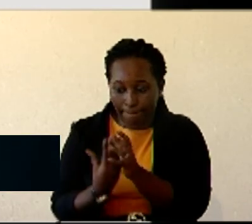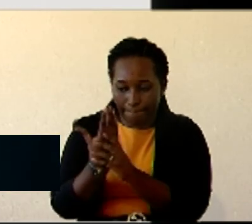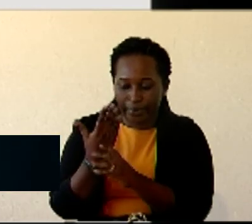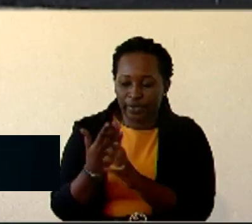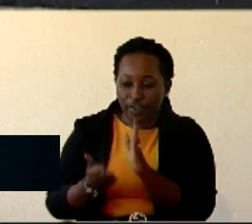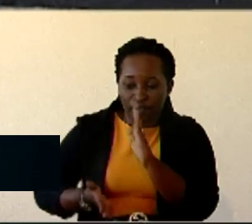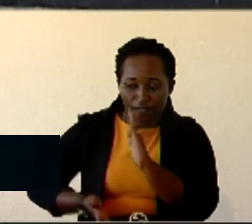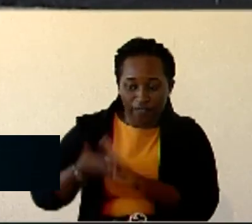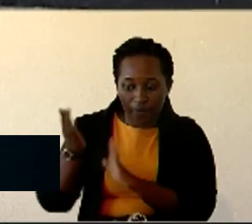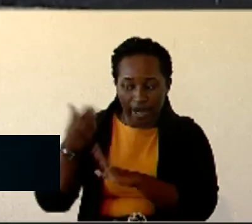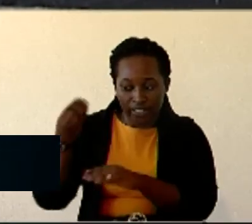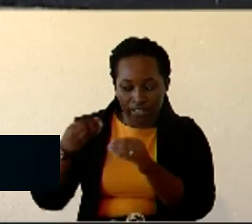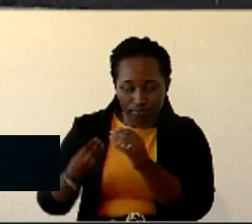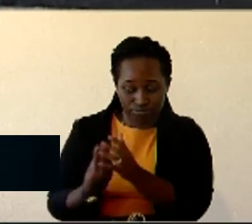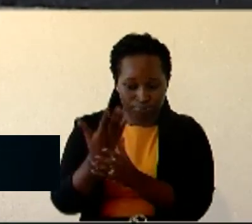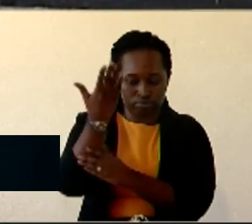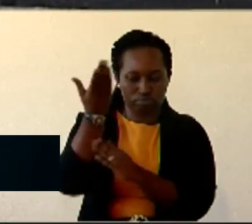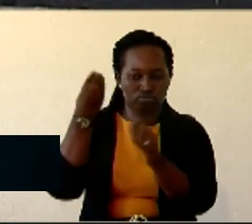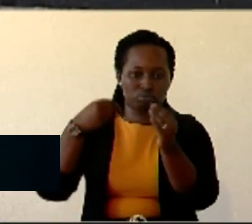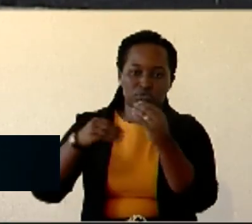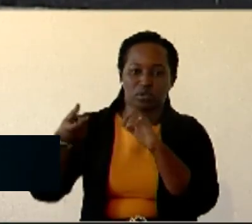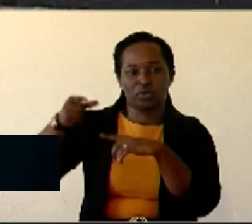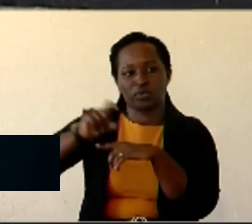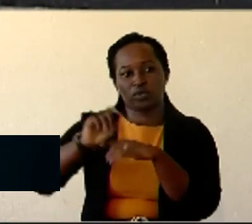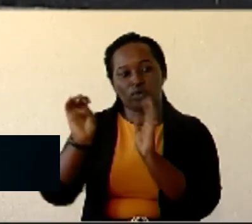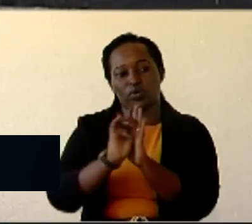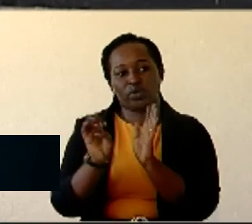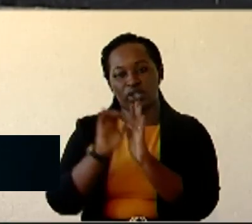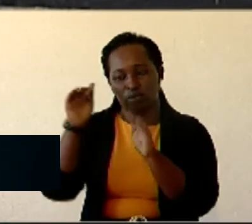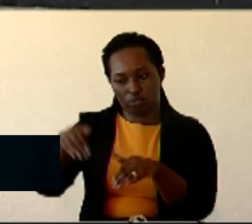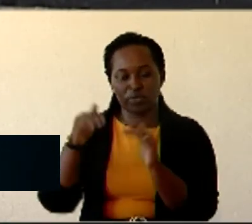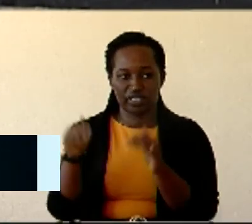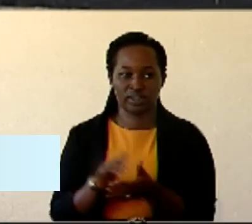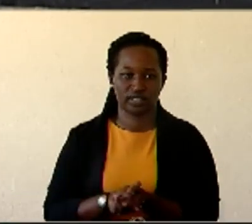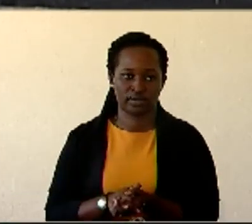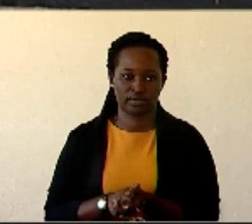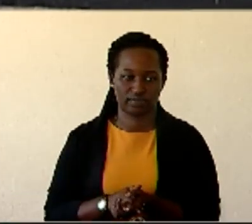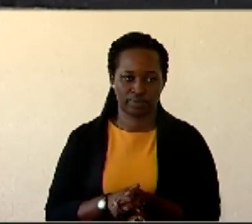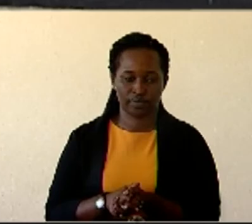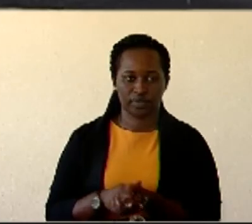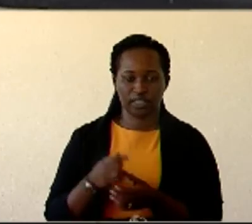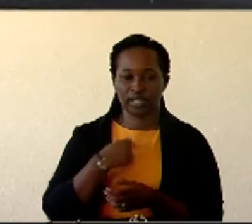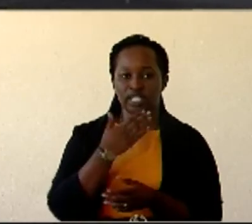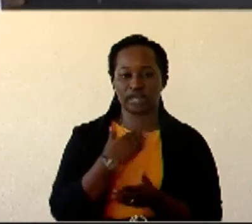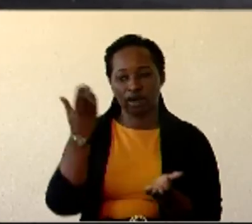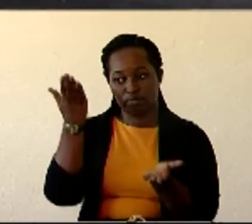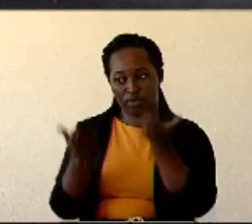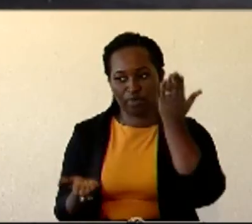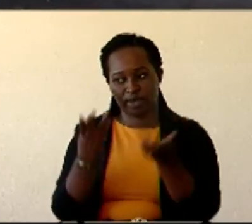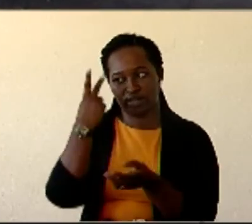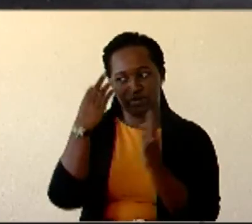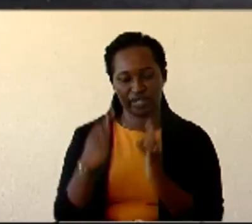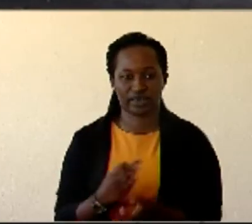increase the supply of a commodity. So let's talk about maybe the agriculture sector. I want you to compare two things,